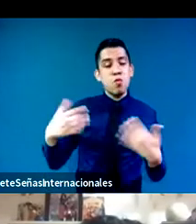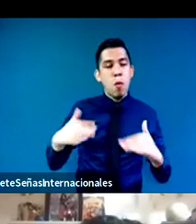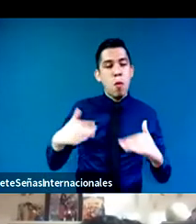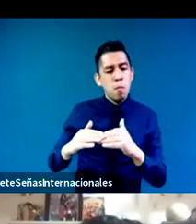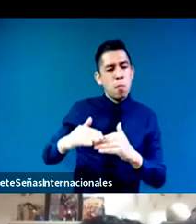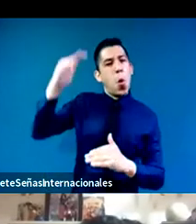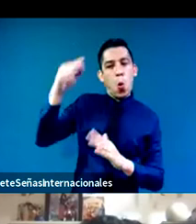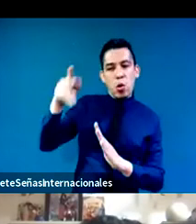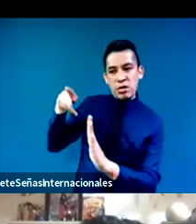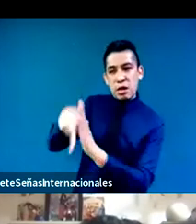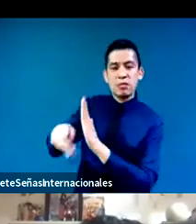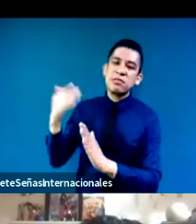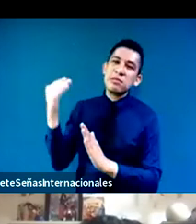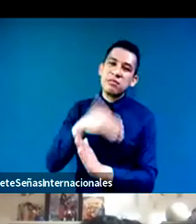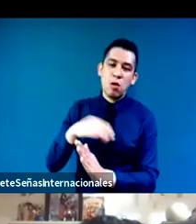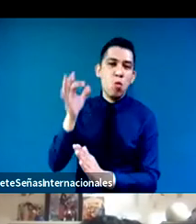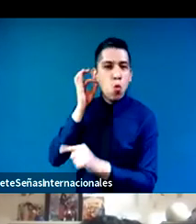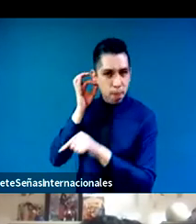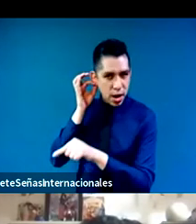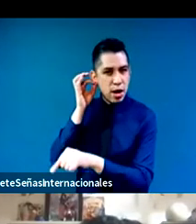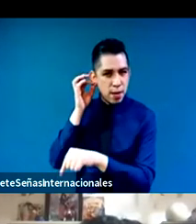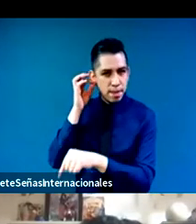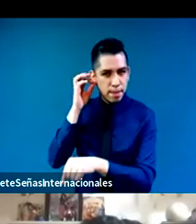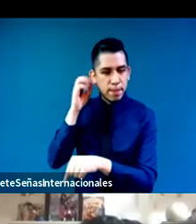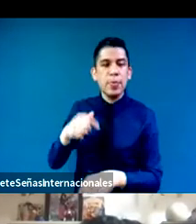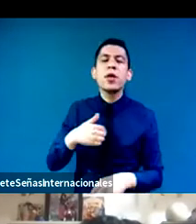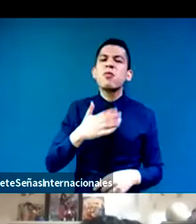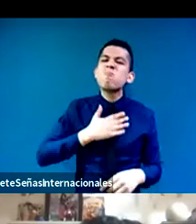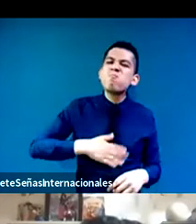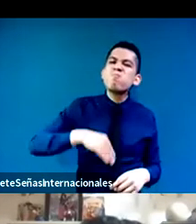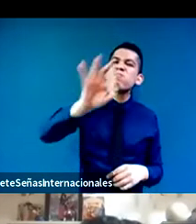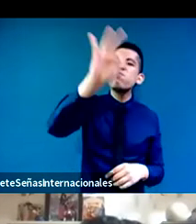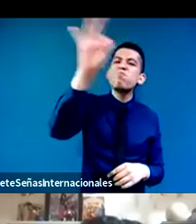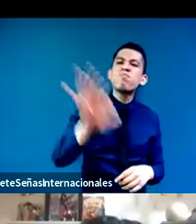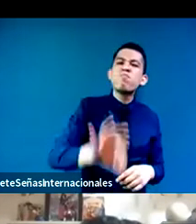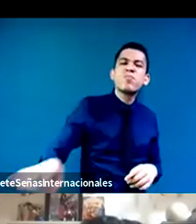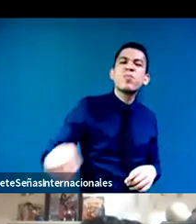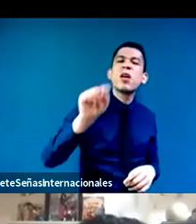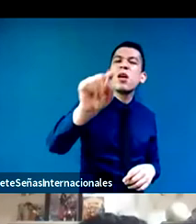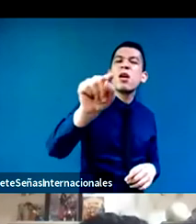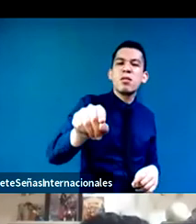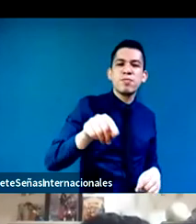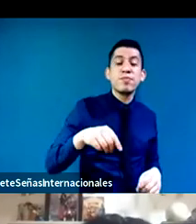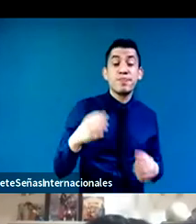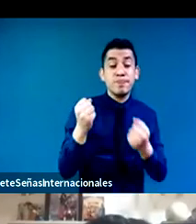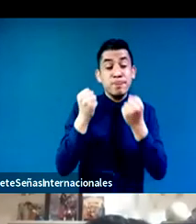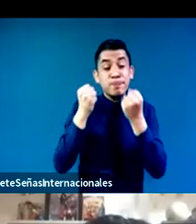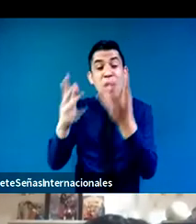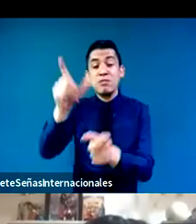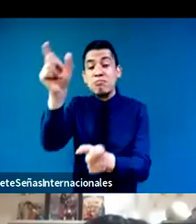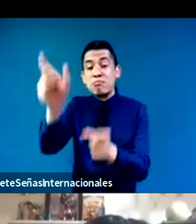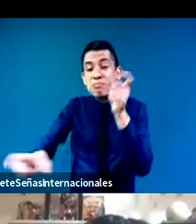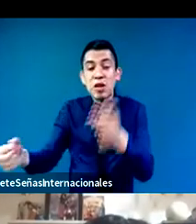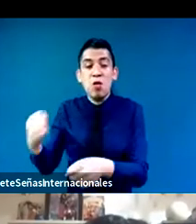women continue to engage in unpaid and paid work into old age, and the vast majority work in